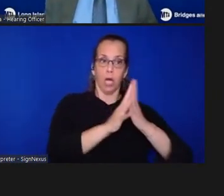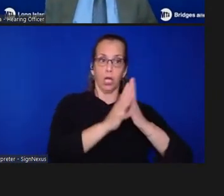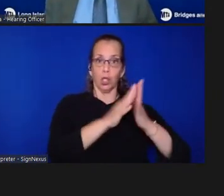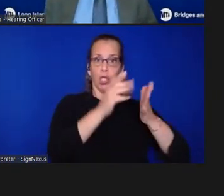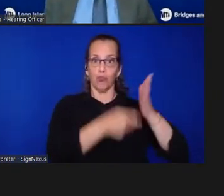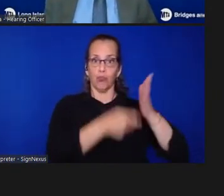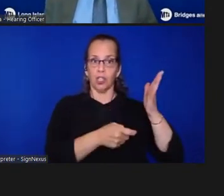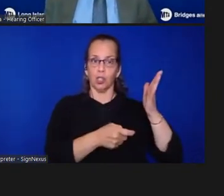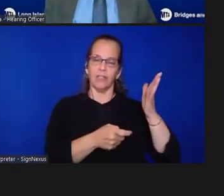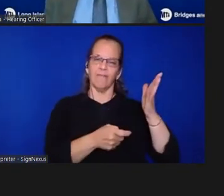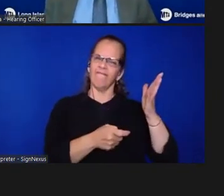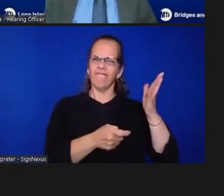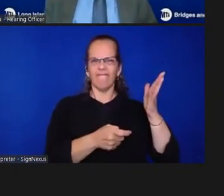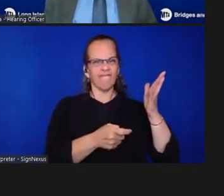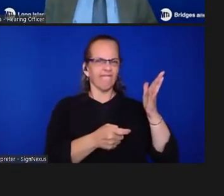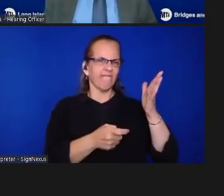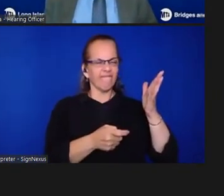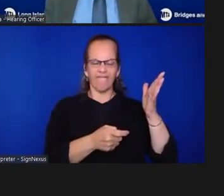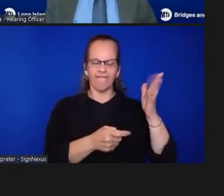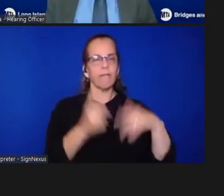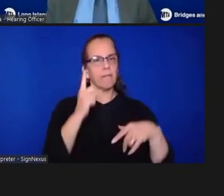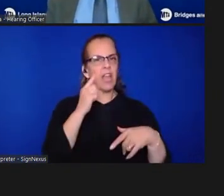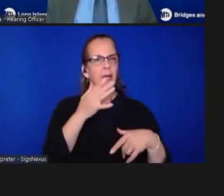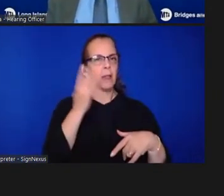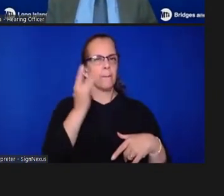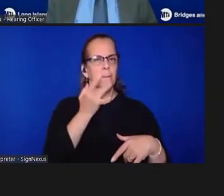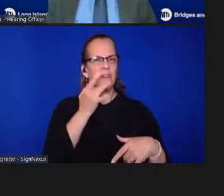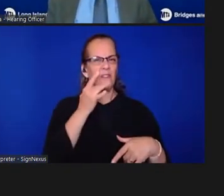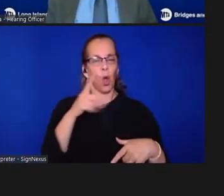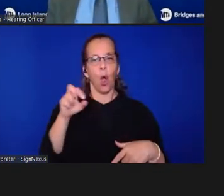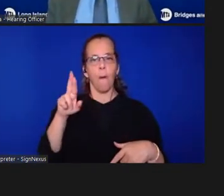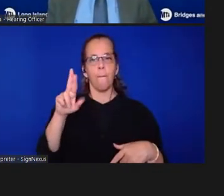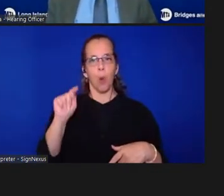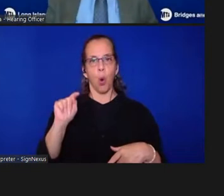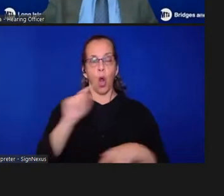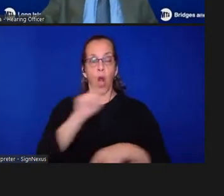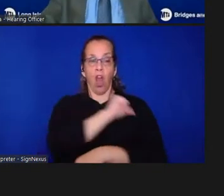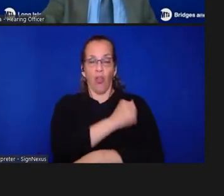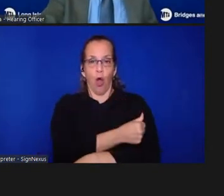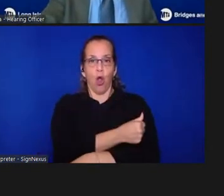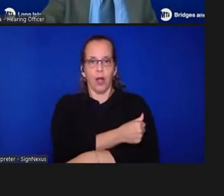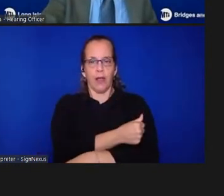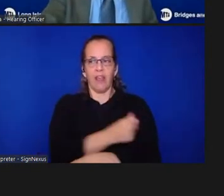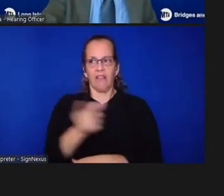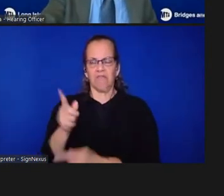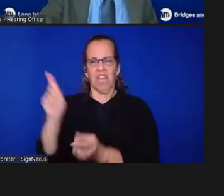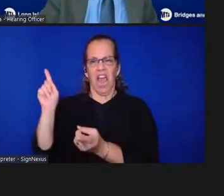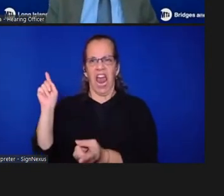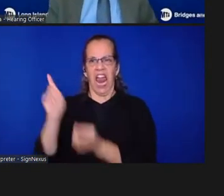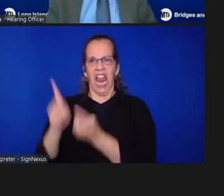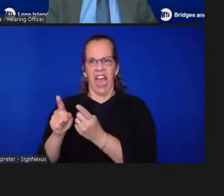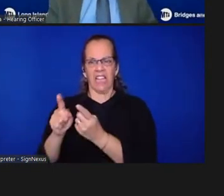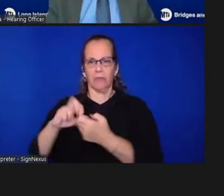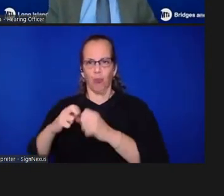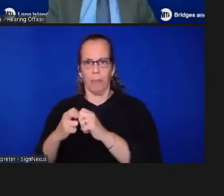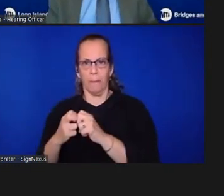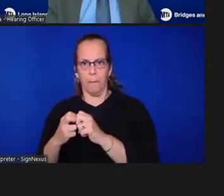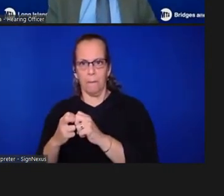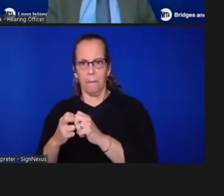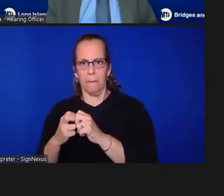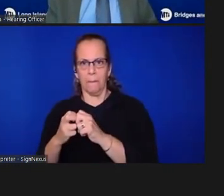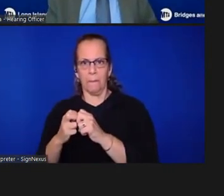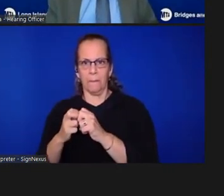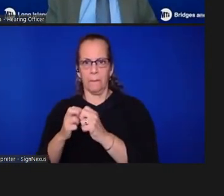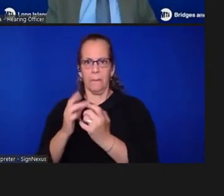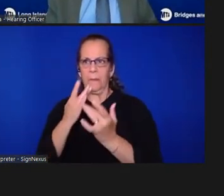Port Authority I don't think they've I've seen as much scandal abuses of overtime it's just